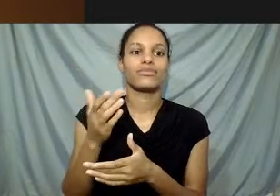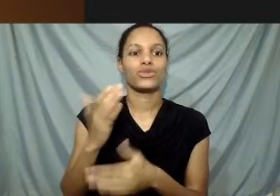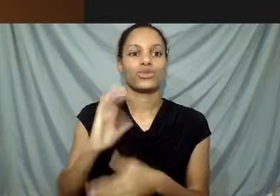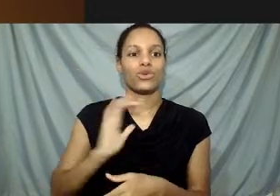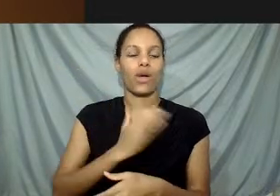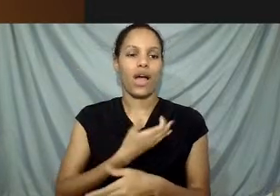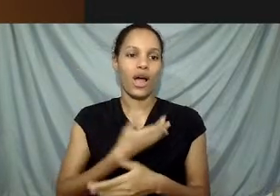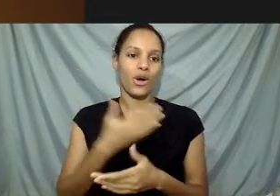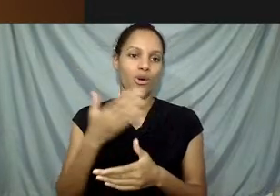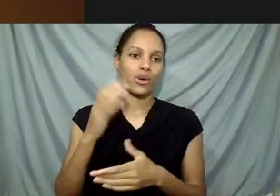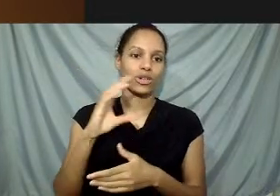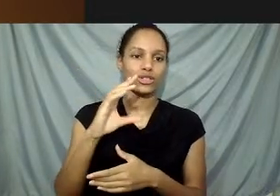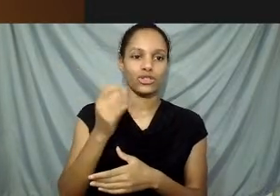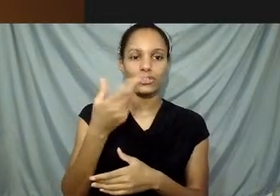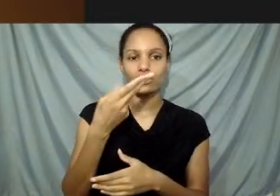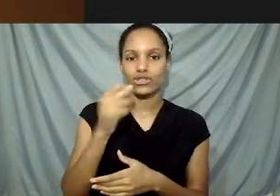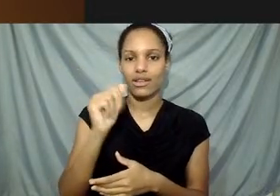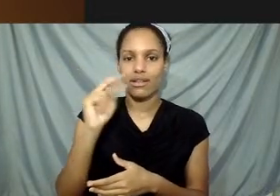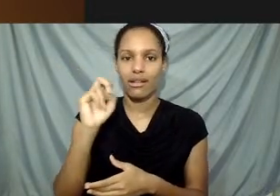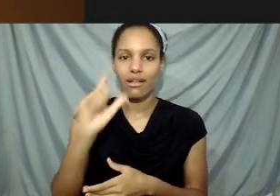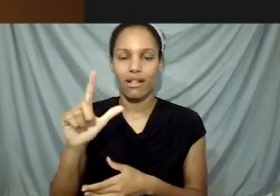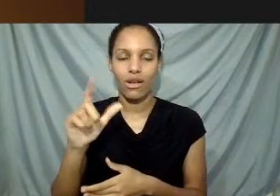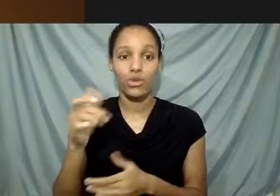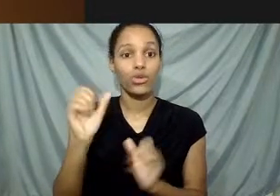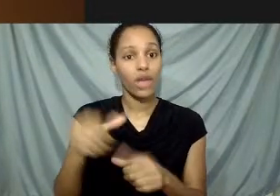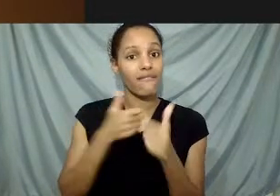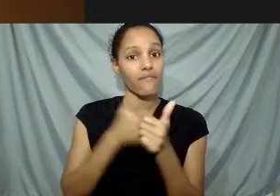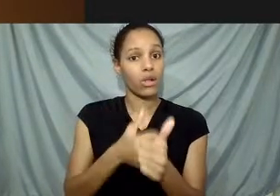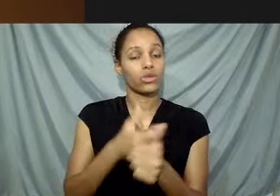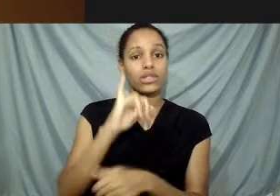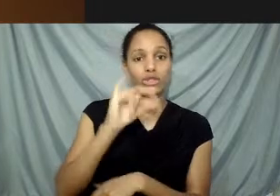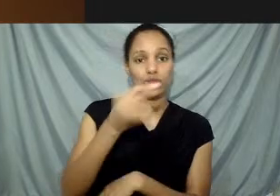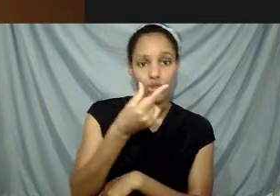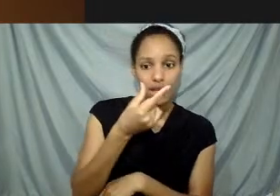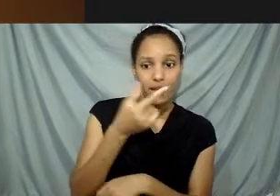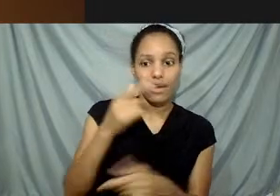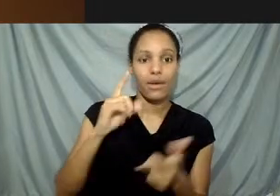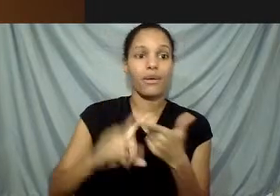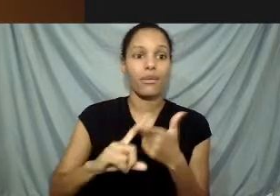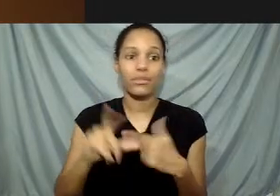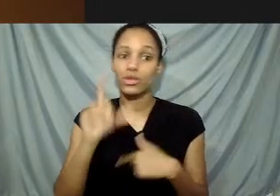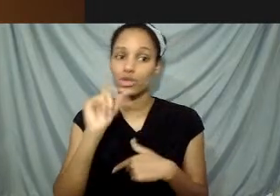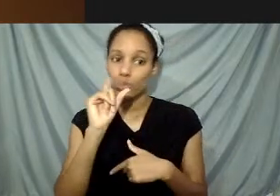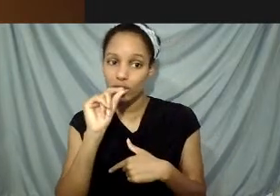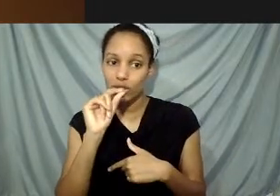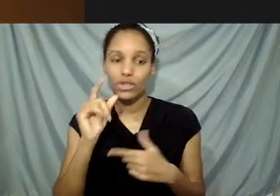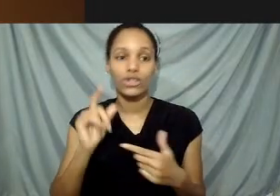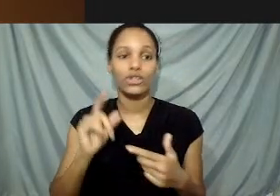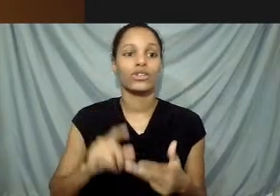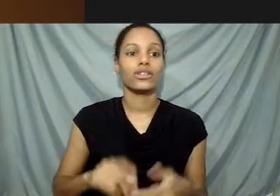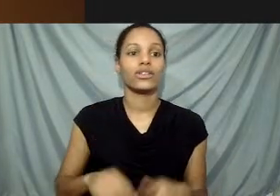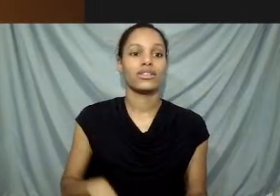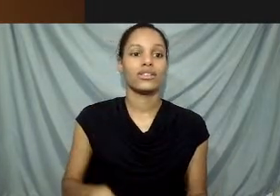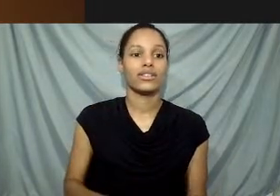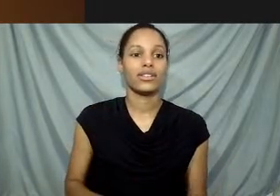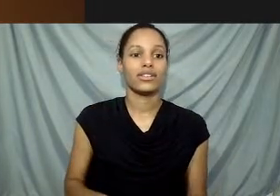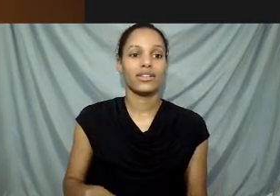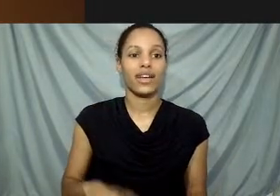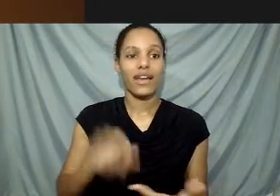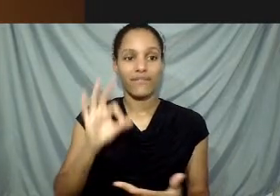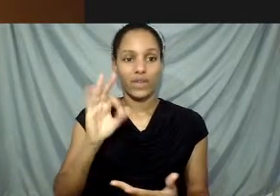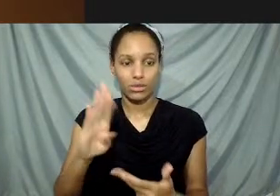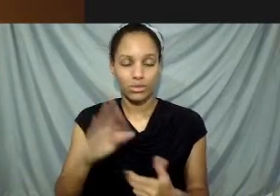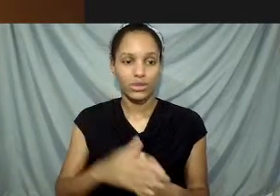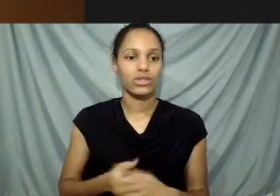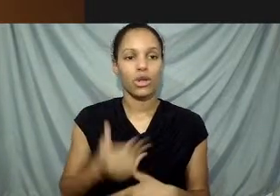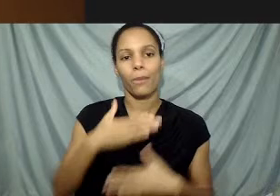comment. Also follow our Instagram at Black Dance Stories. And please, please, please follow our Twitter. It's at BLK Dance Stories. We'd